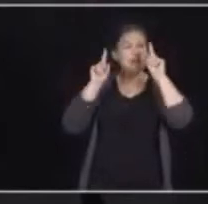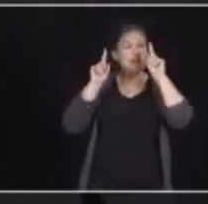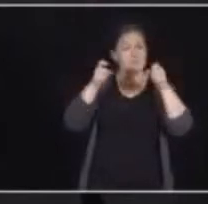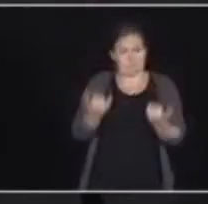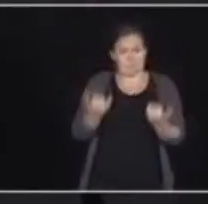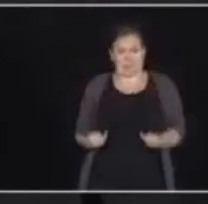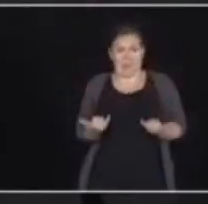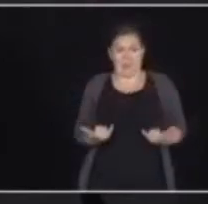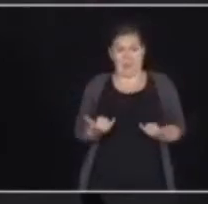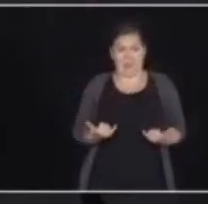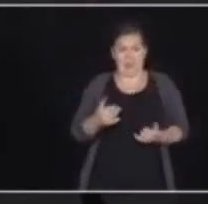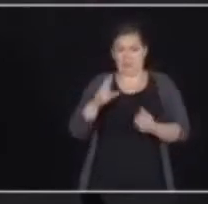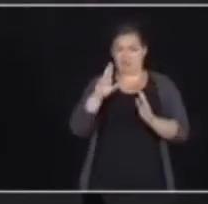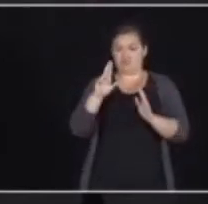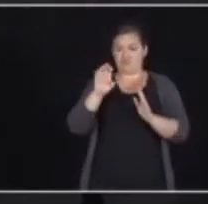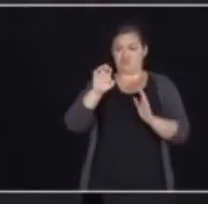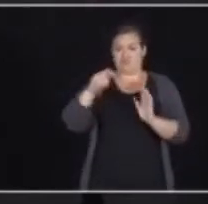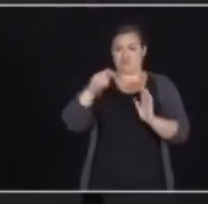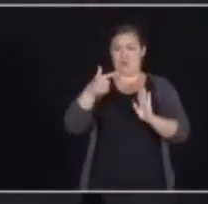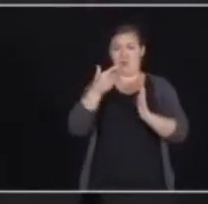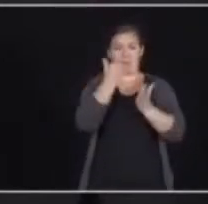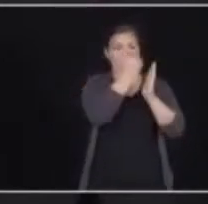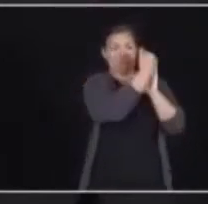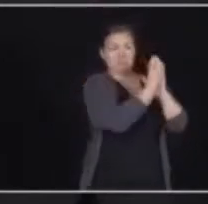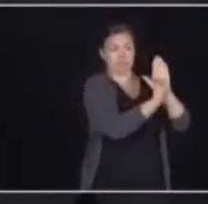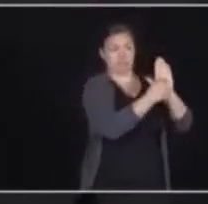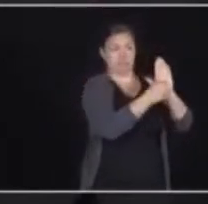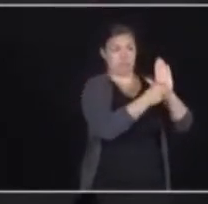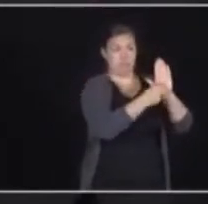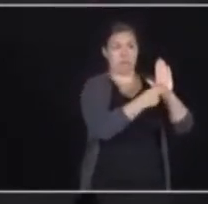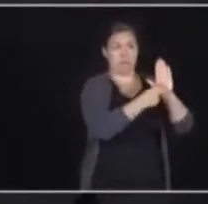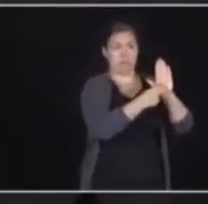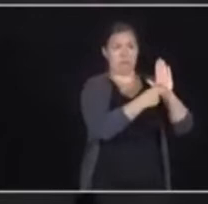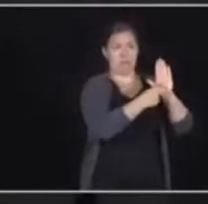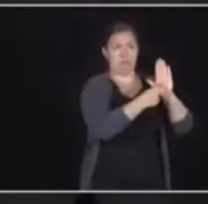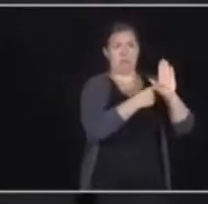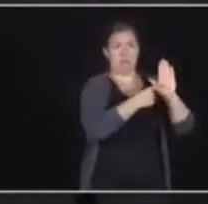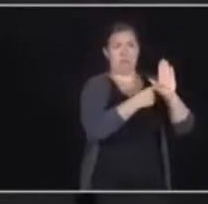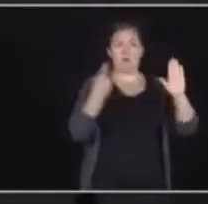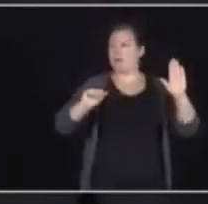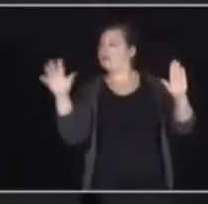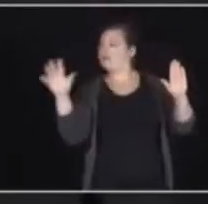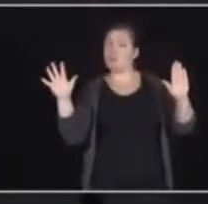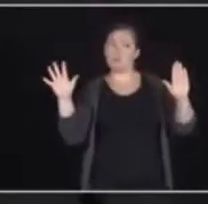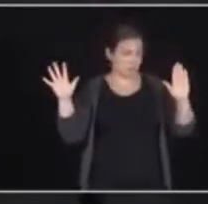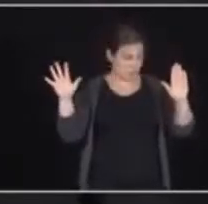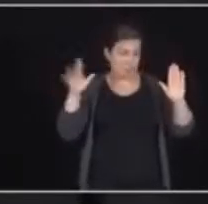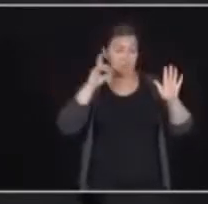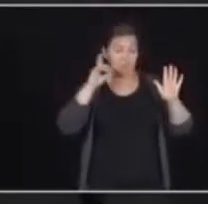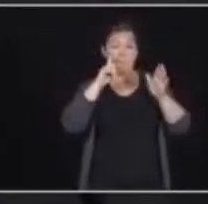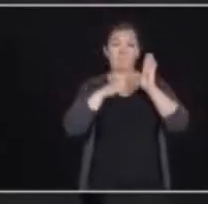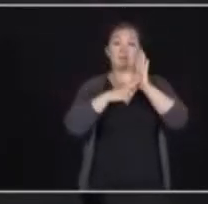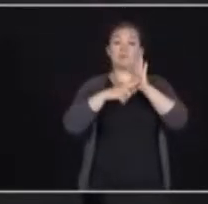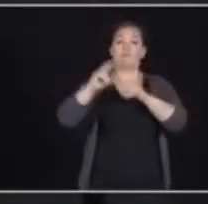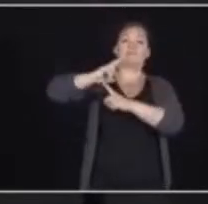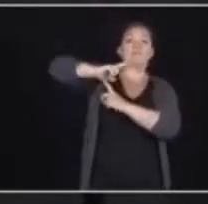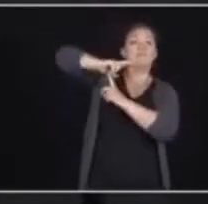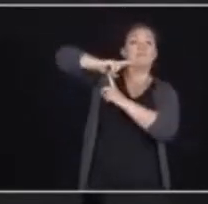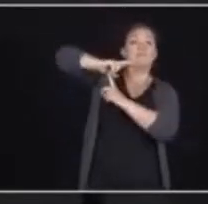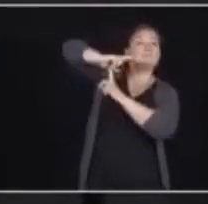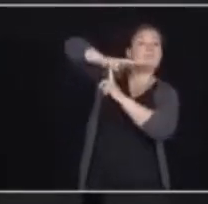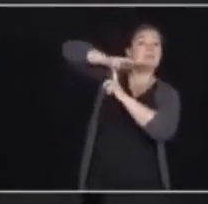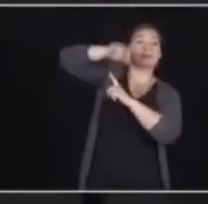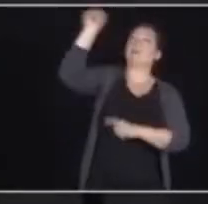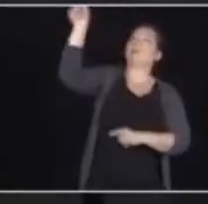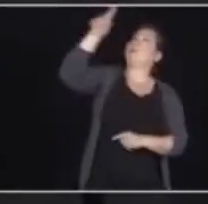the current issues surrounding COVID as well, and understanding even the use of fans in our homes